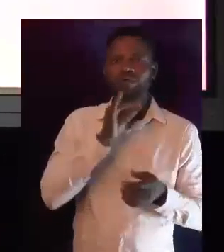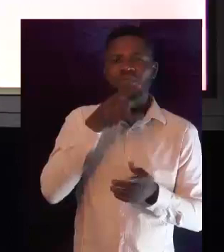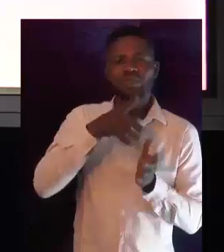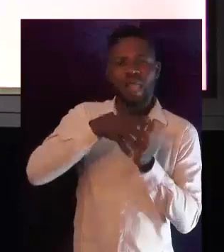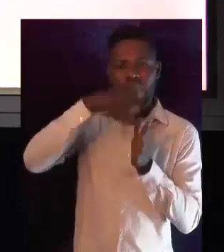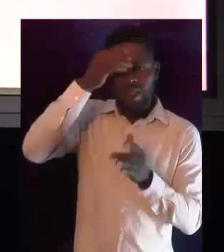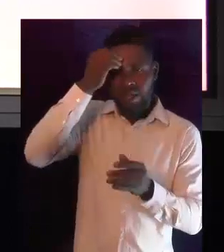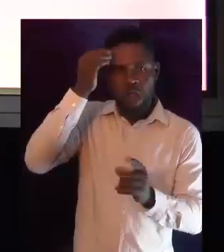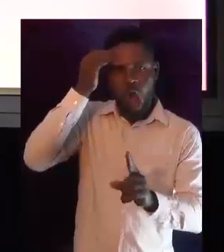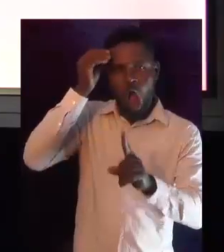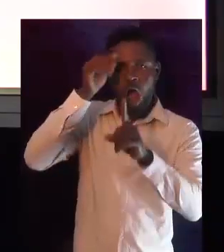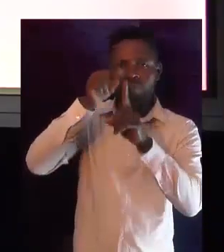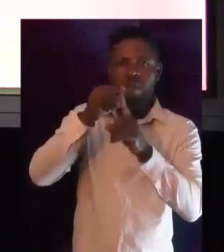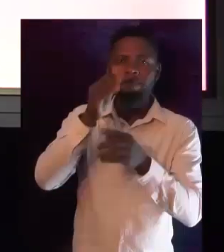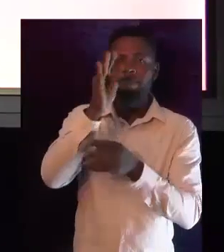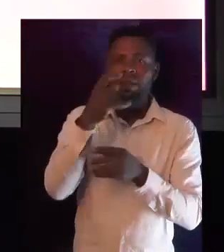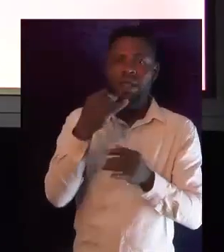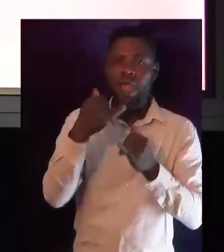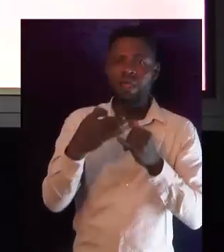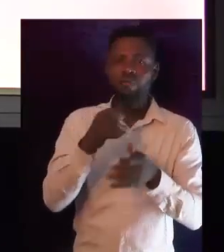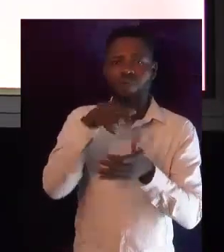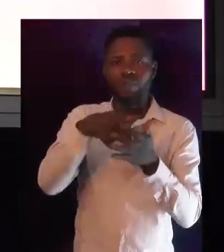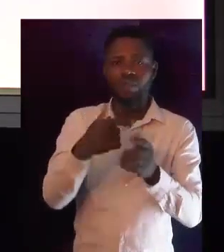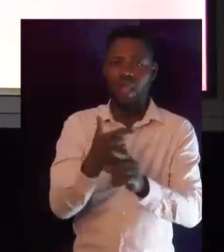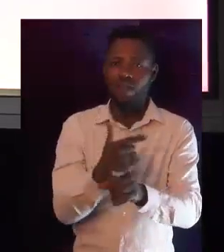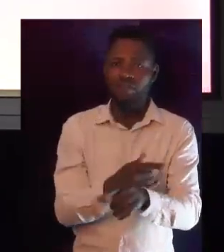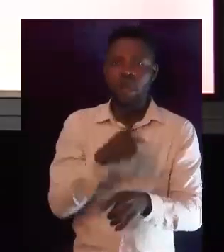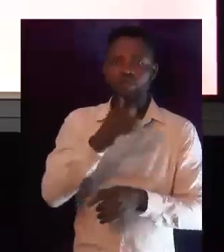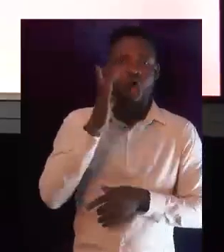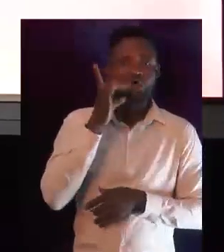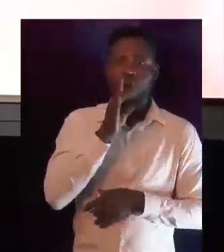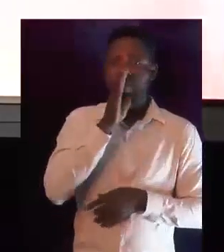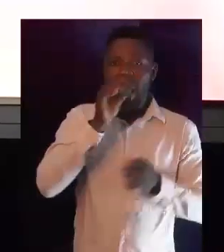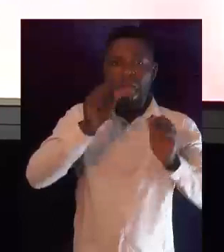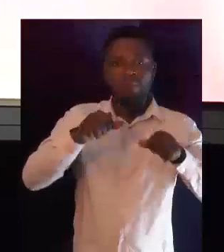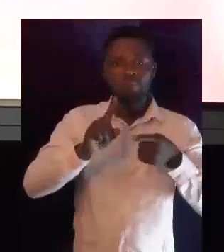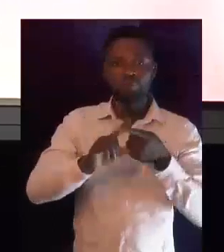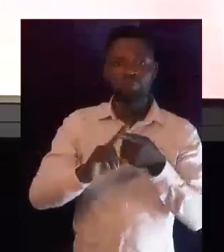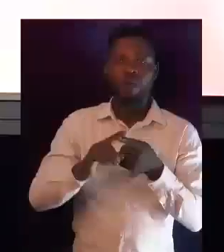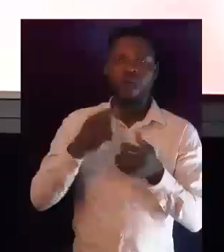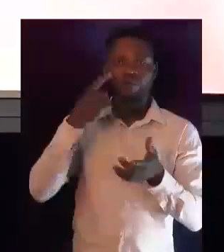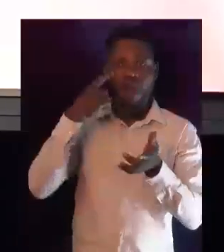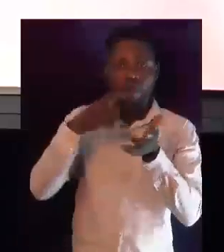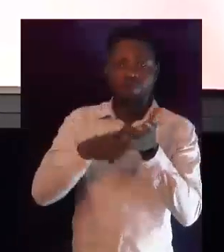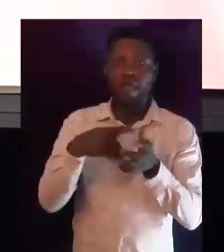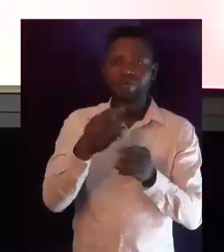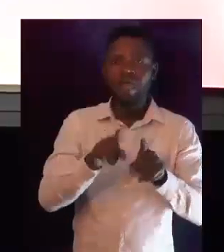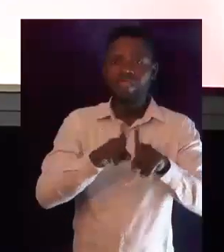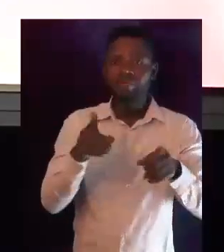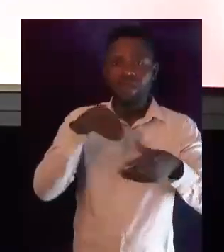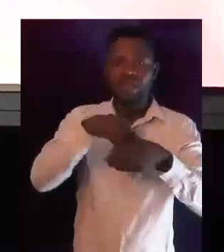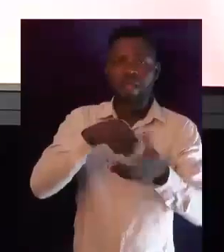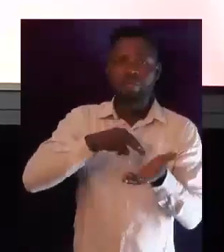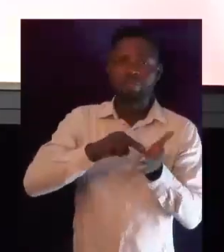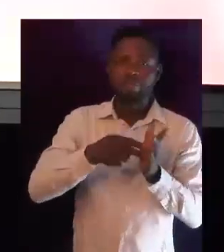What is the learning objective? By the end of this lesson, you should be able to recognize the